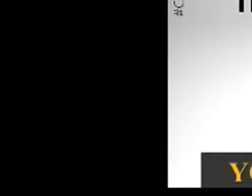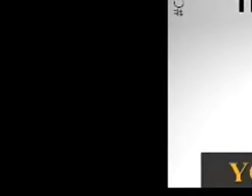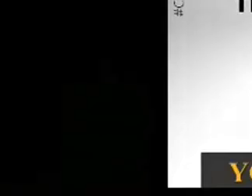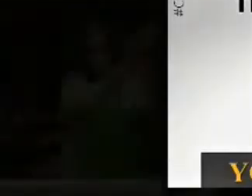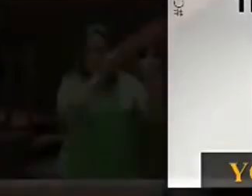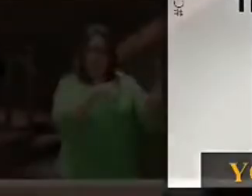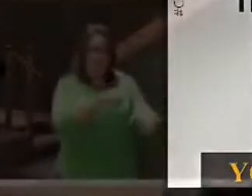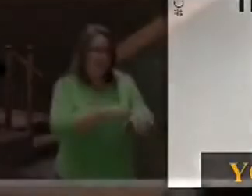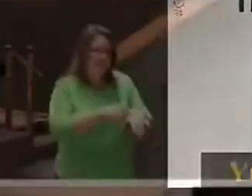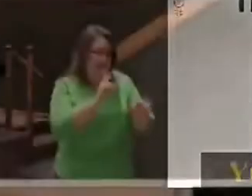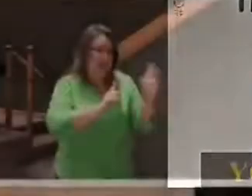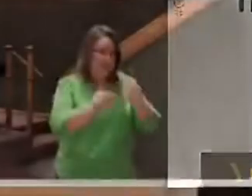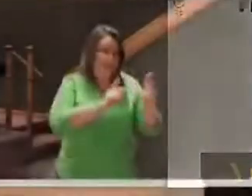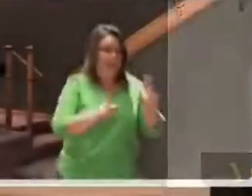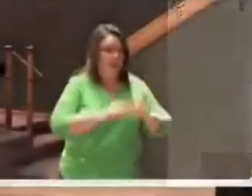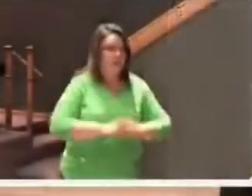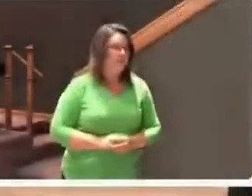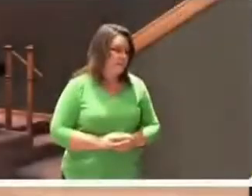time, folks.